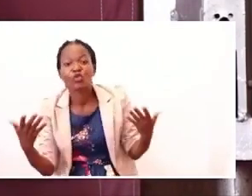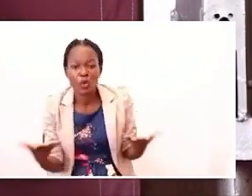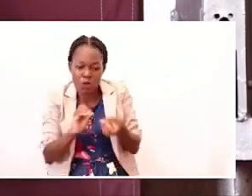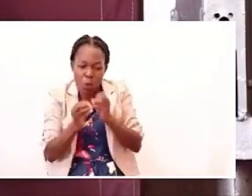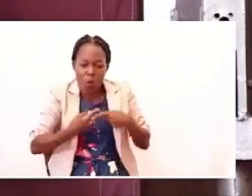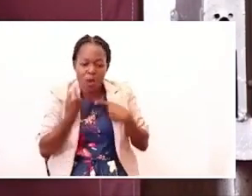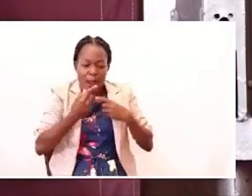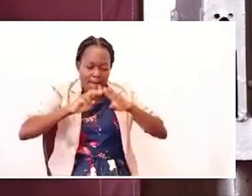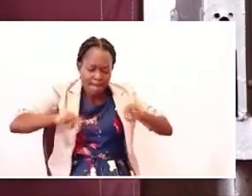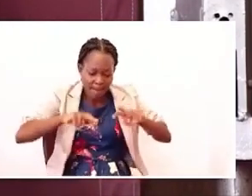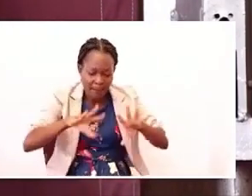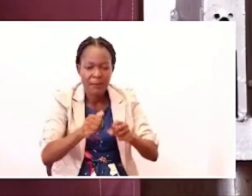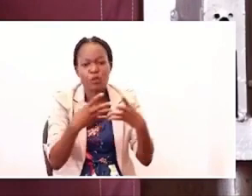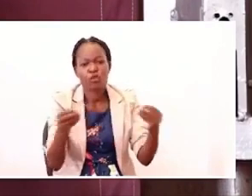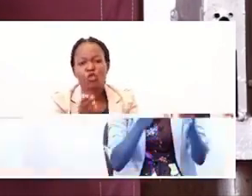outward.